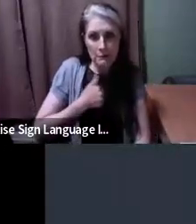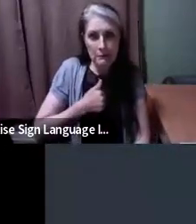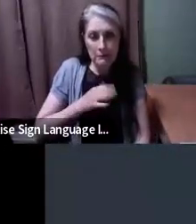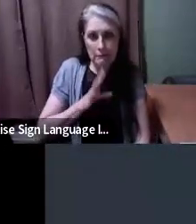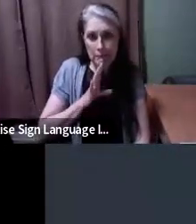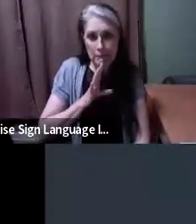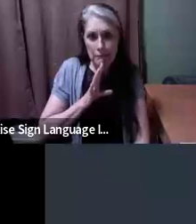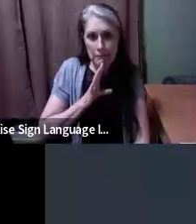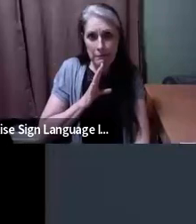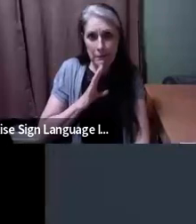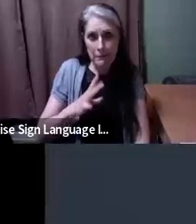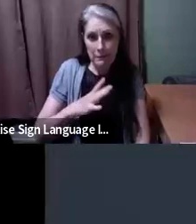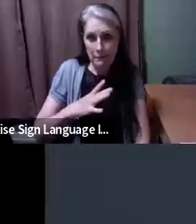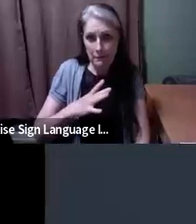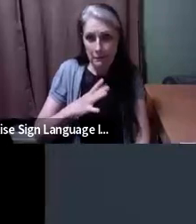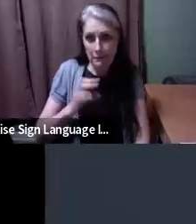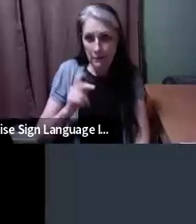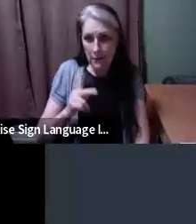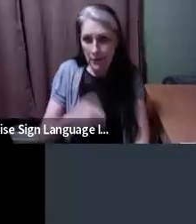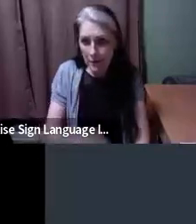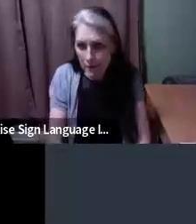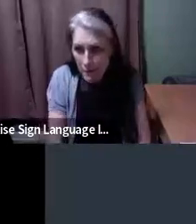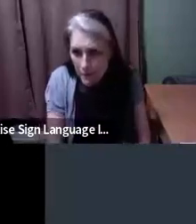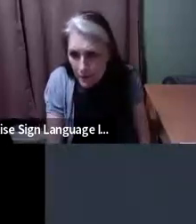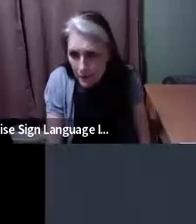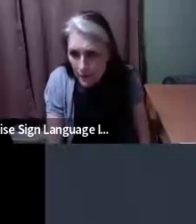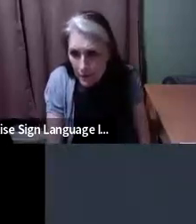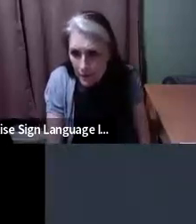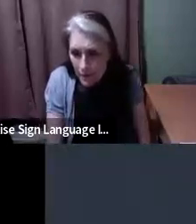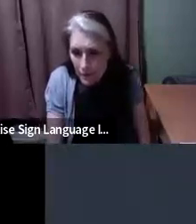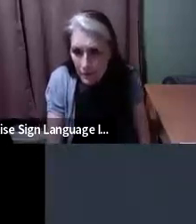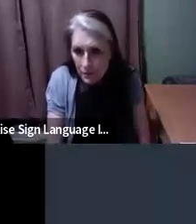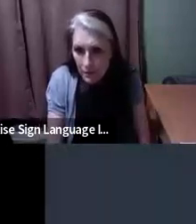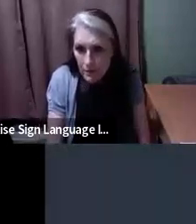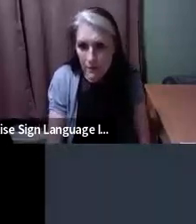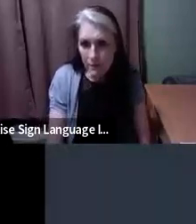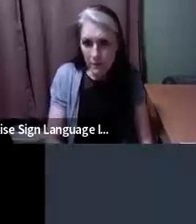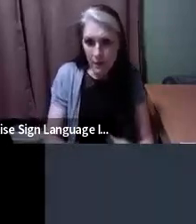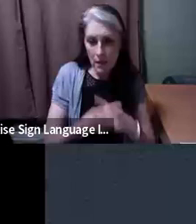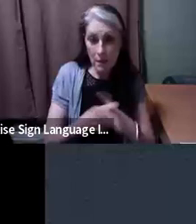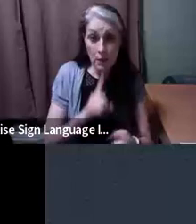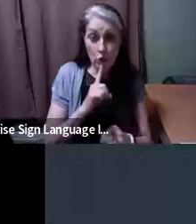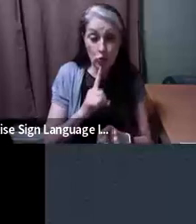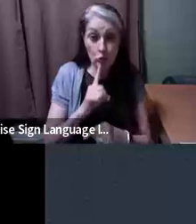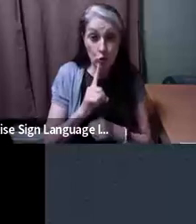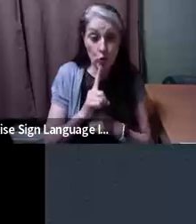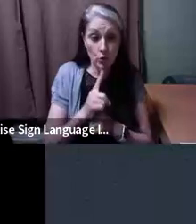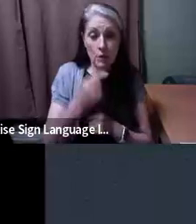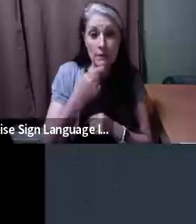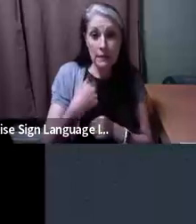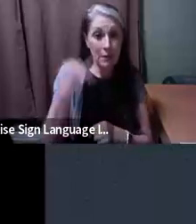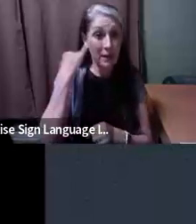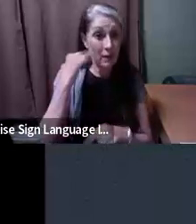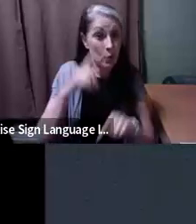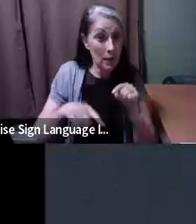talking. No. Thank you, because I want you to be able to hear it. So let's start it, and I'll make sure that. Tell me if you cannot